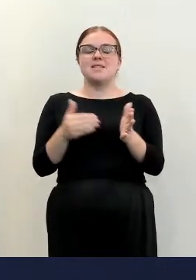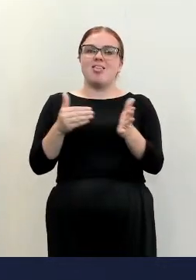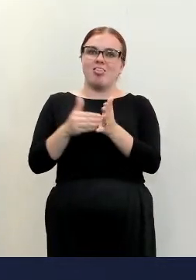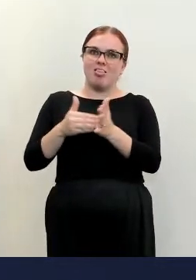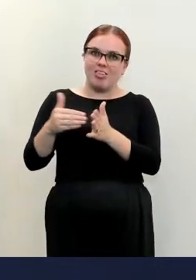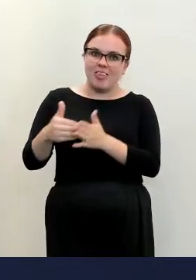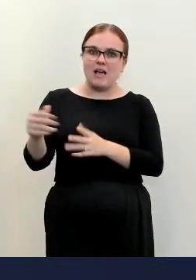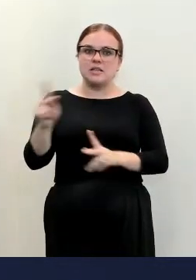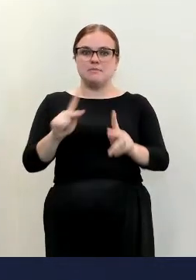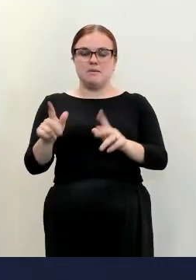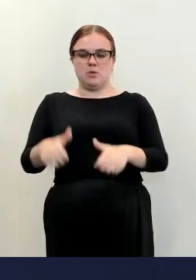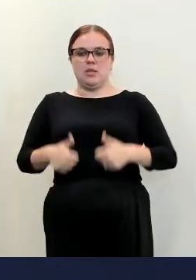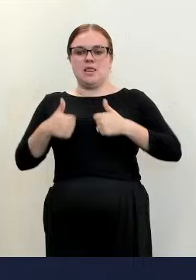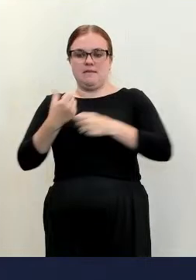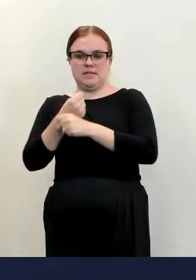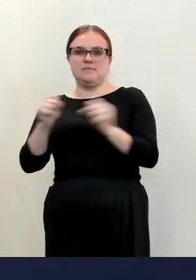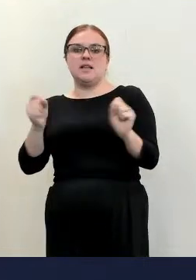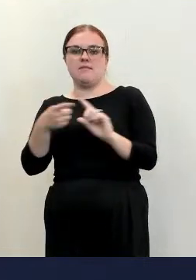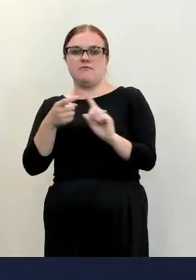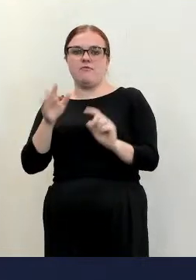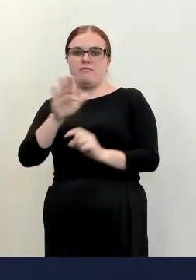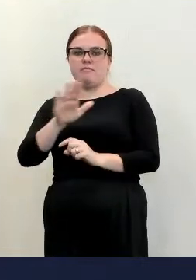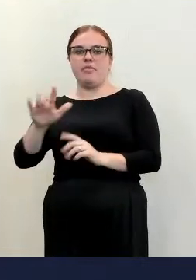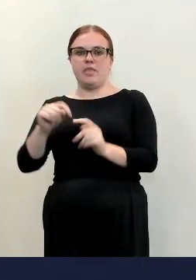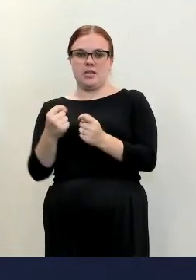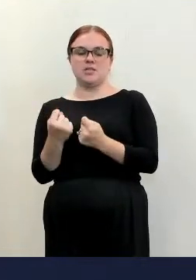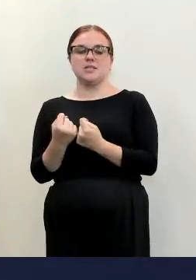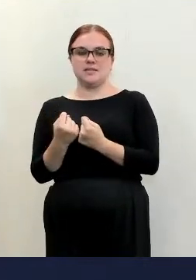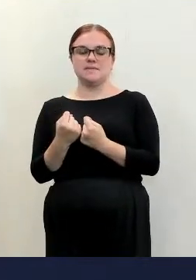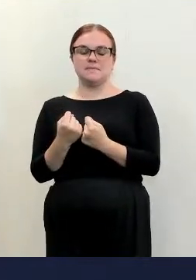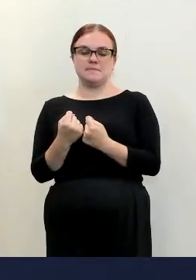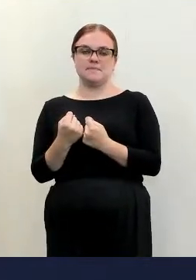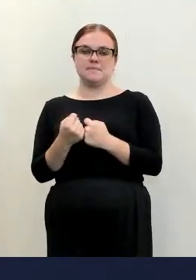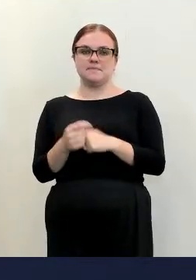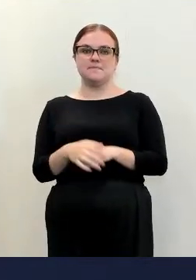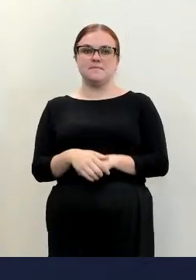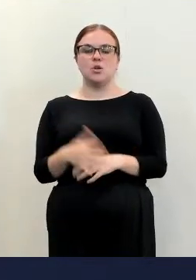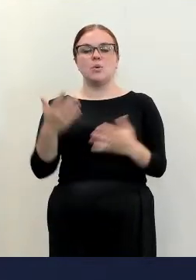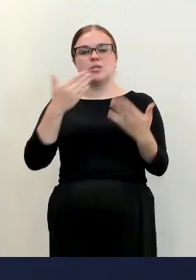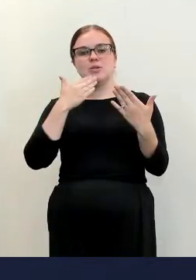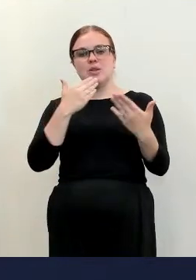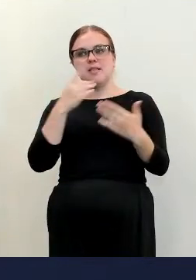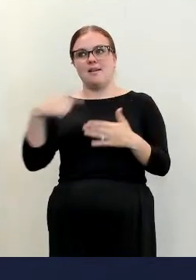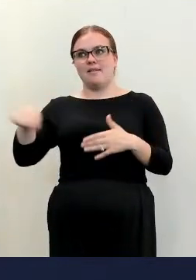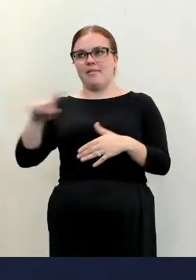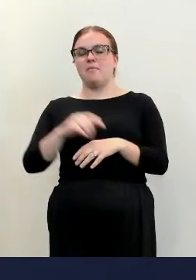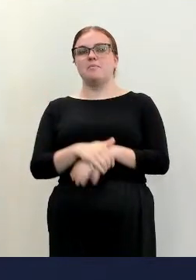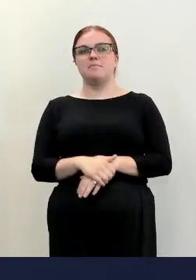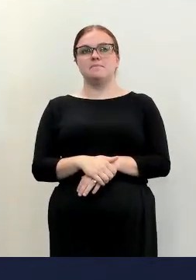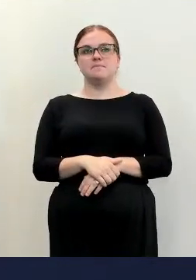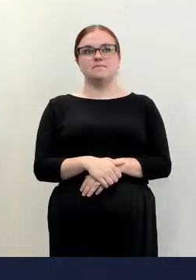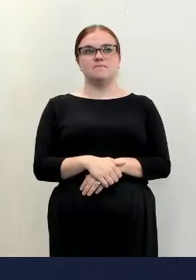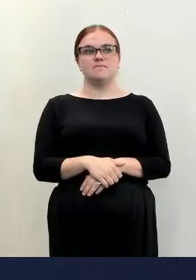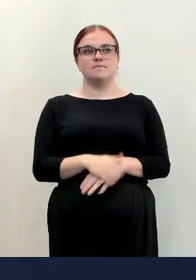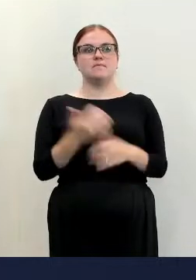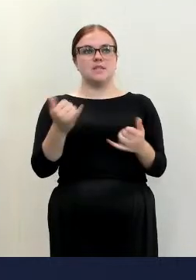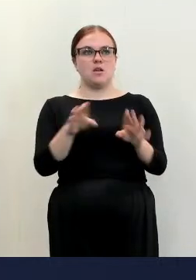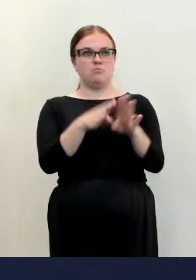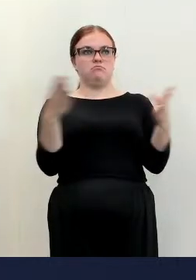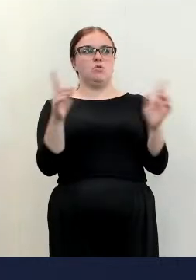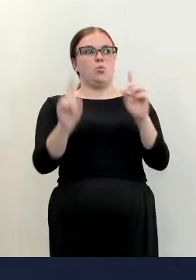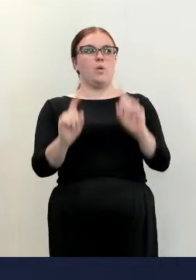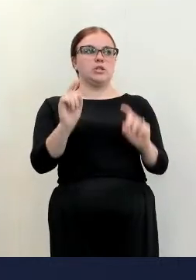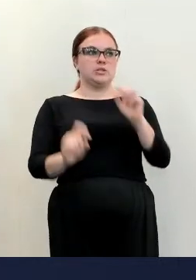Erie County whose lives have been saved because of the work of the harm reduction team and the Department of Health. So I want to thank them for their work. With that, we'll open up to any